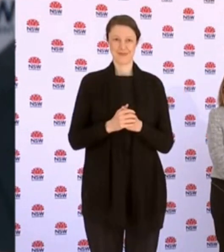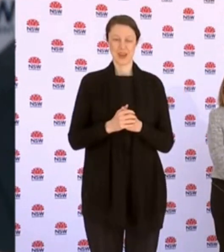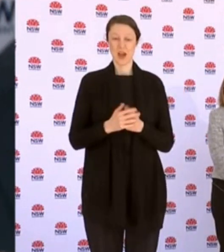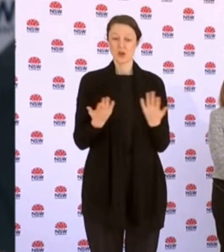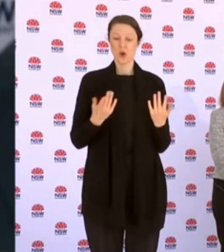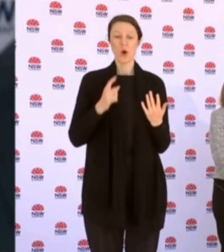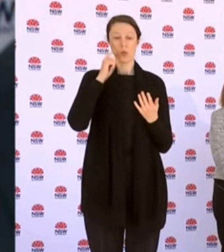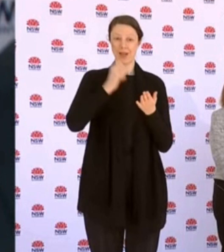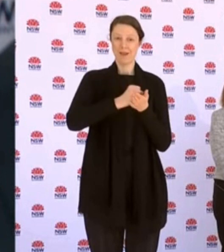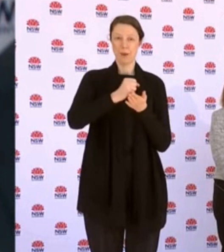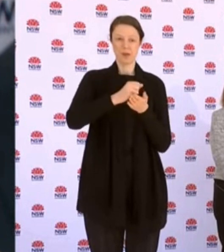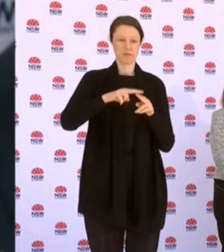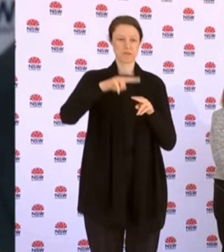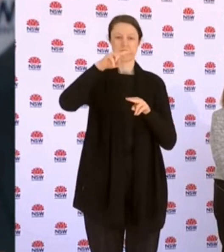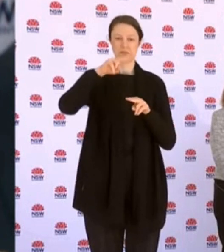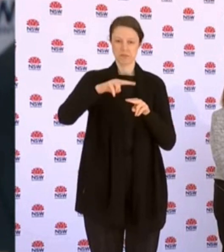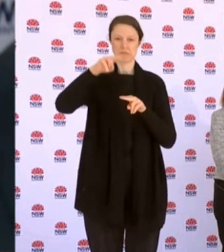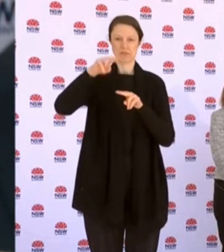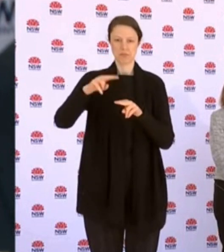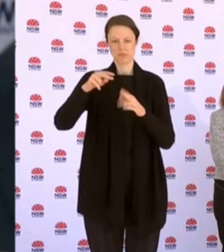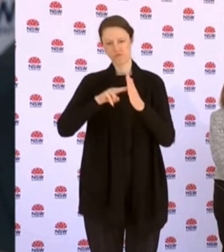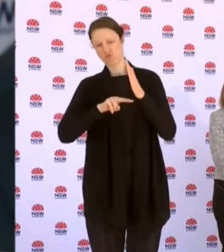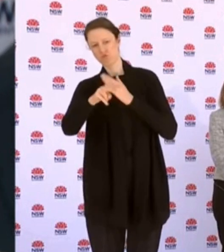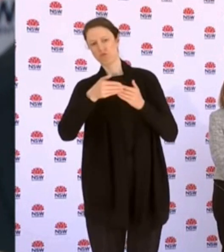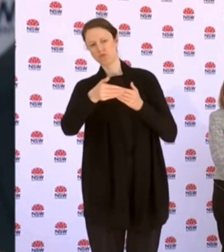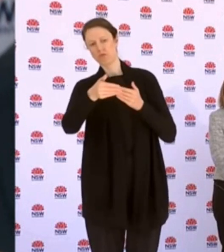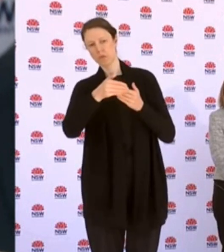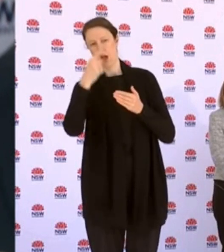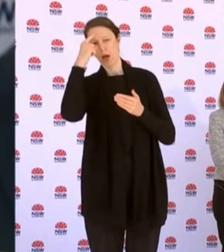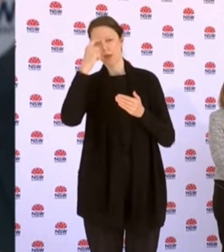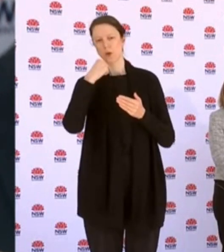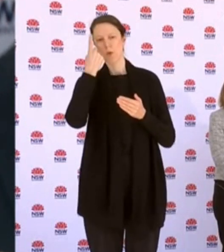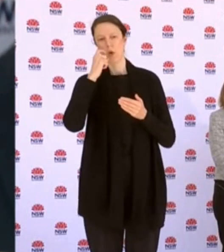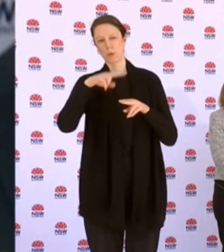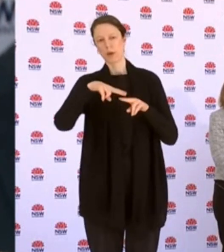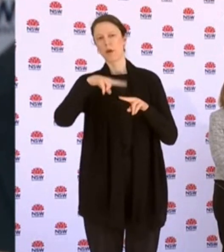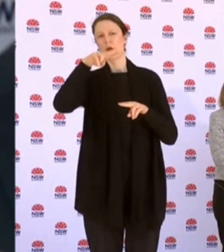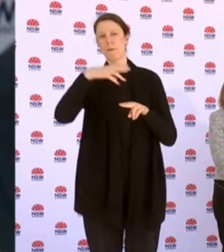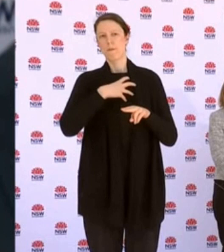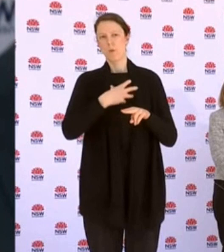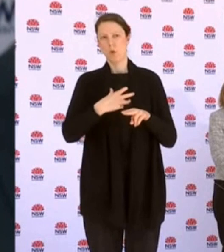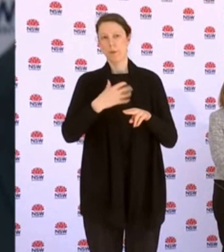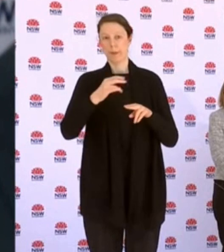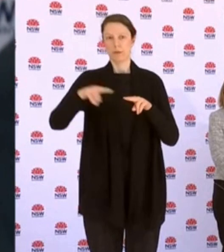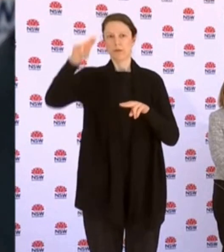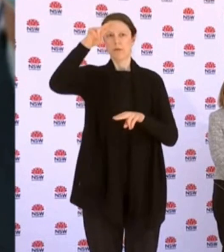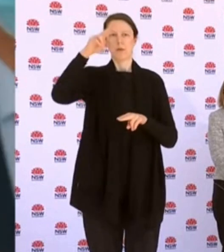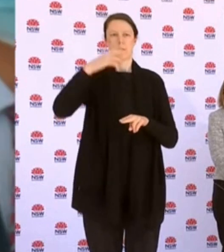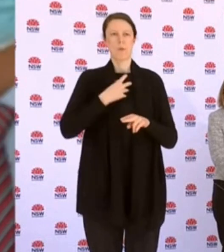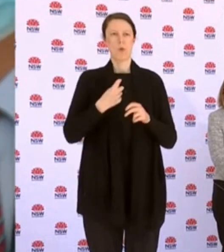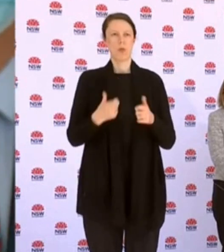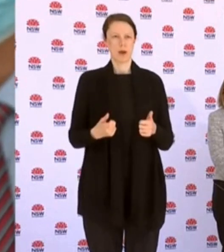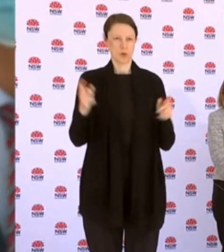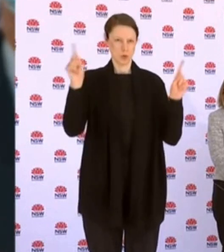bouncing around, and I want to be very clear about that. I'm anticipating tomorrow's case numbers will be higher, perhaps much higher than what we've seen today, because